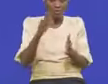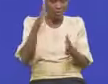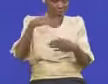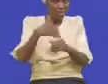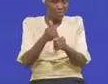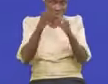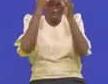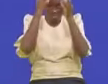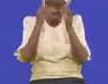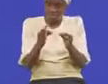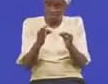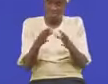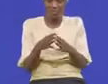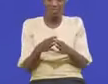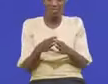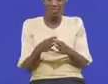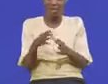Bena nawɔ nyametsotso.